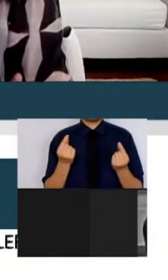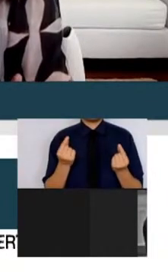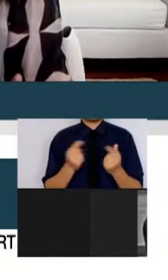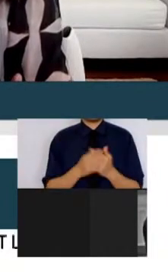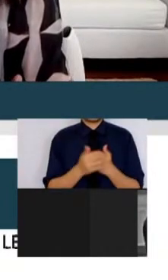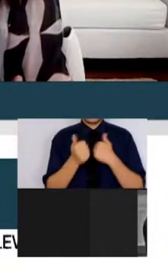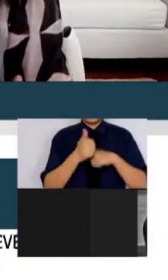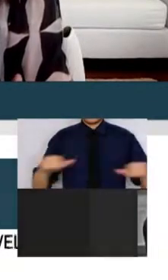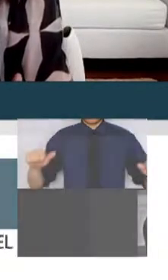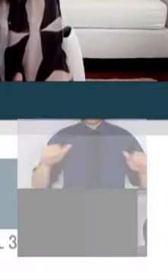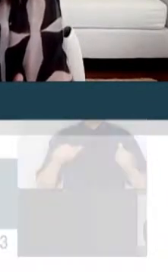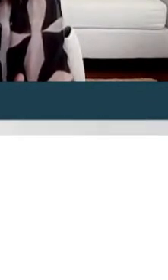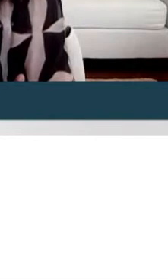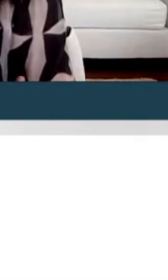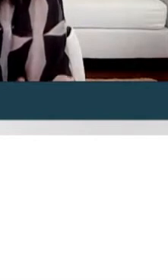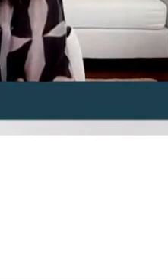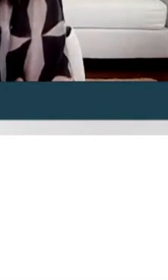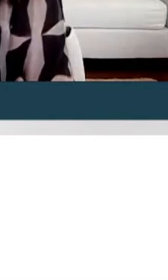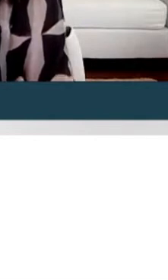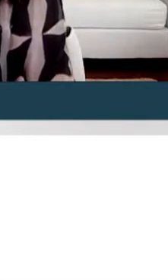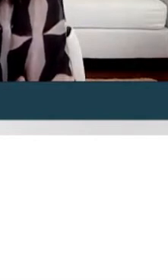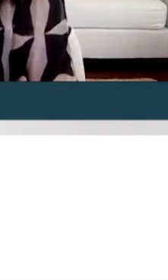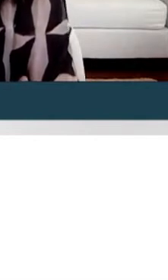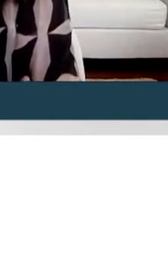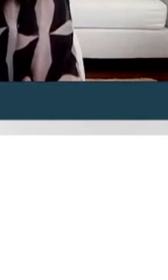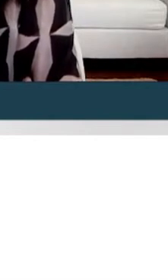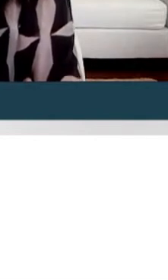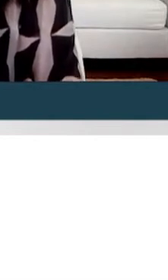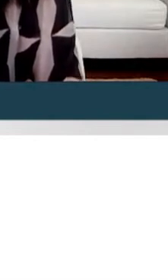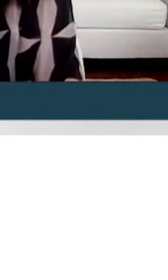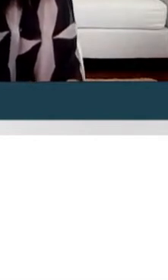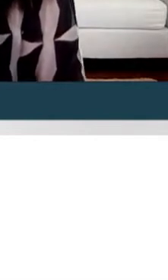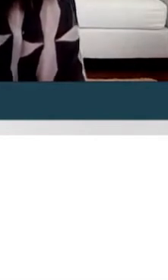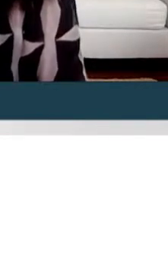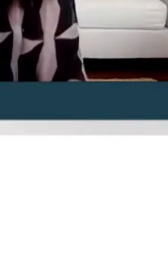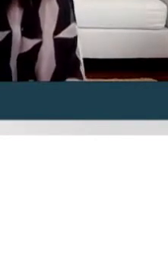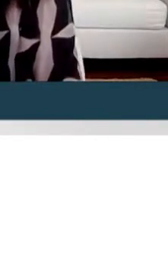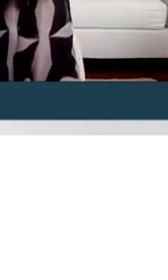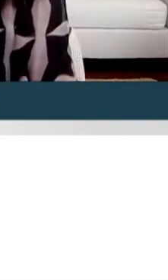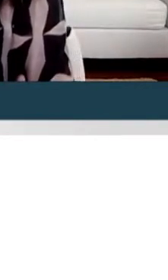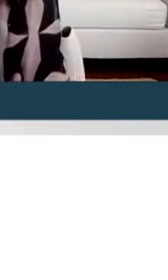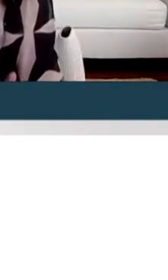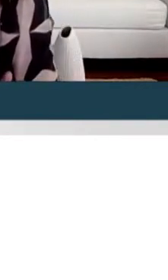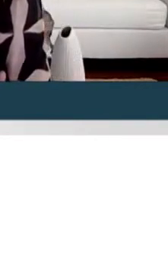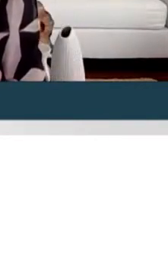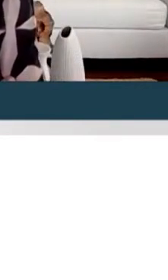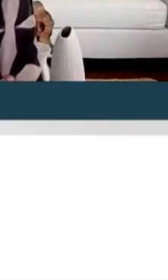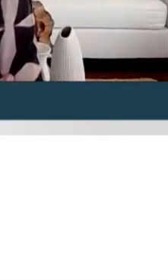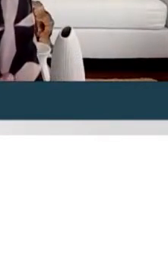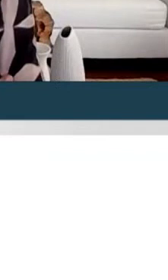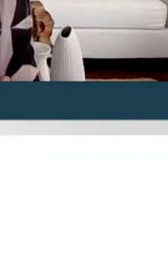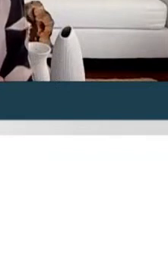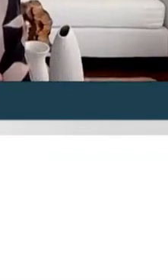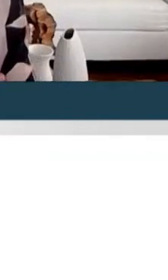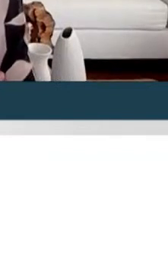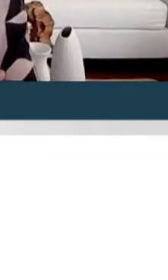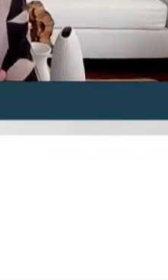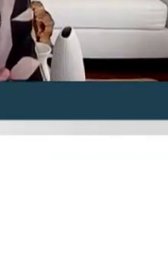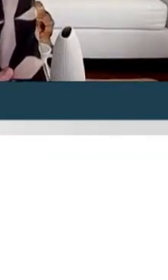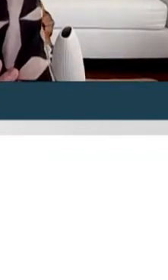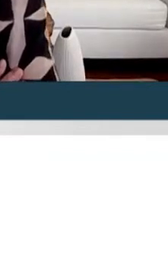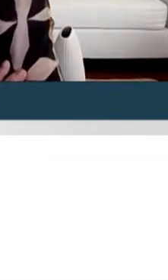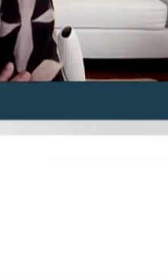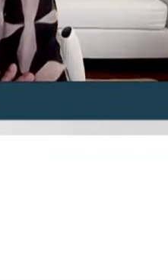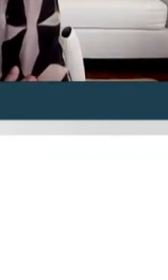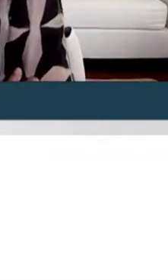laws that can be enforced, we will enforce. Whatever can be prosecuted and who can be prosecuted, we will prosecute. No, and it's not just, you